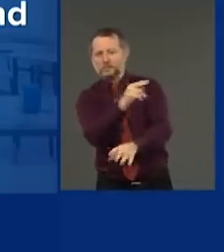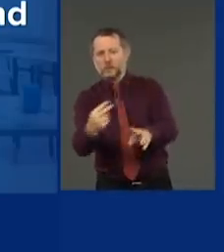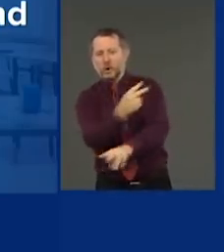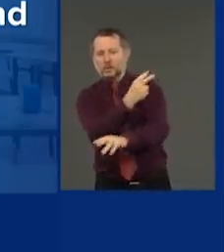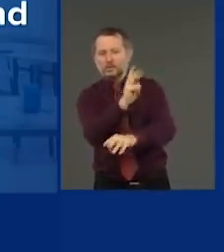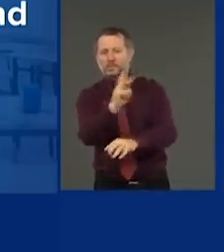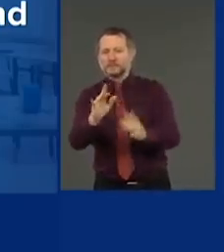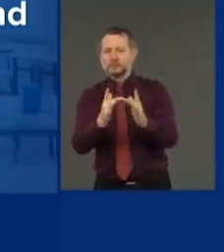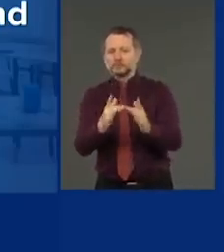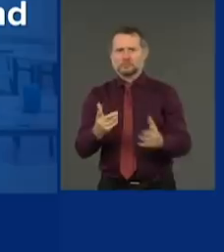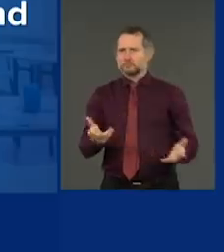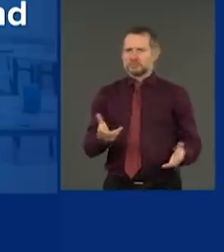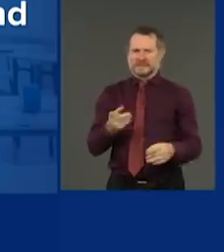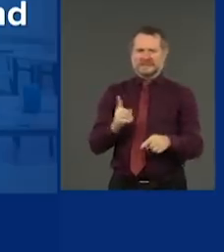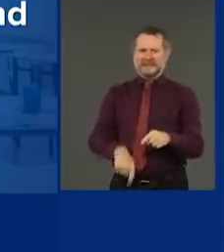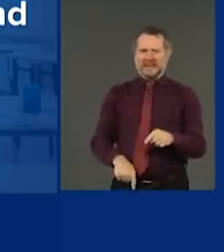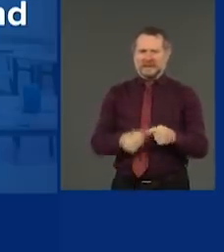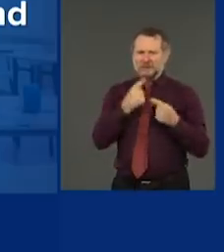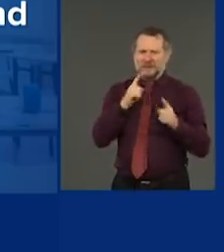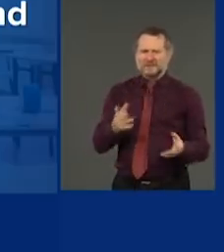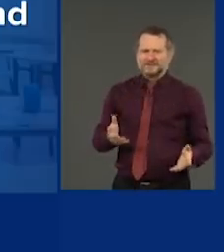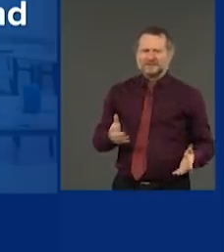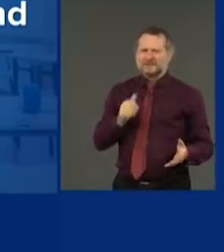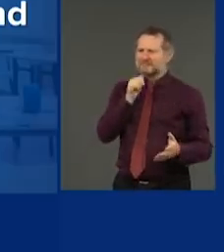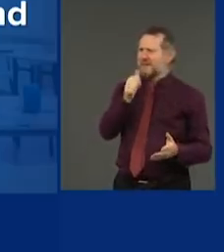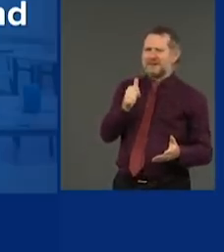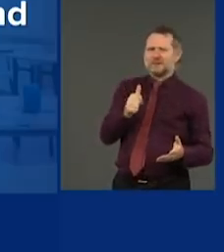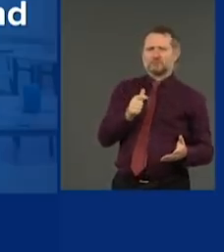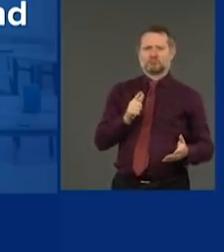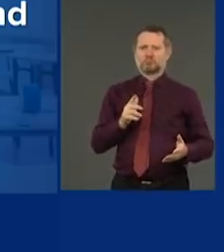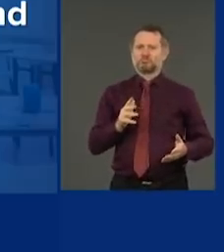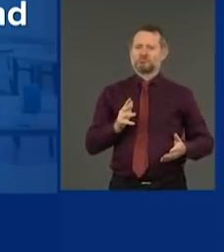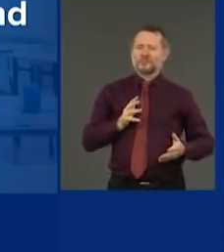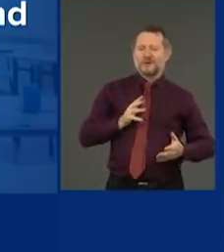forma consultation. It is a determinative